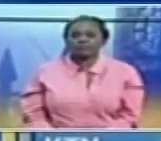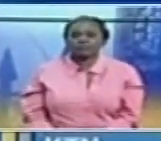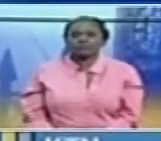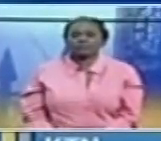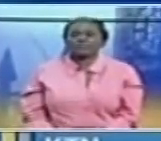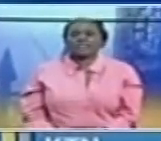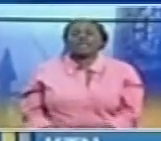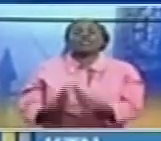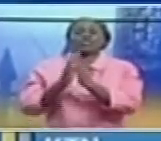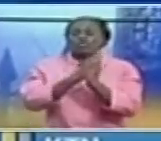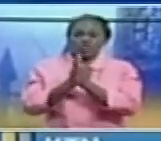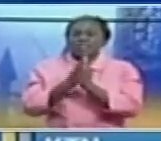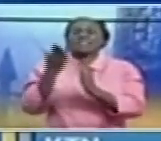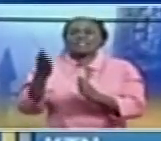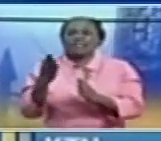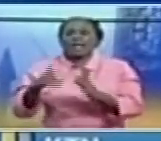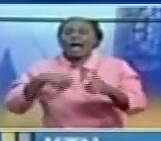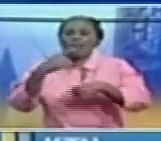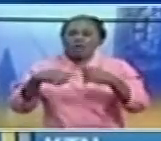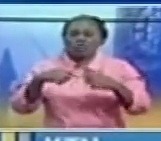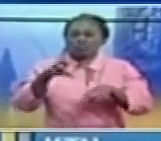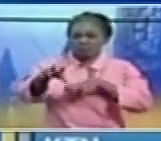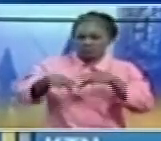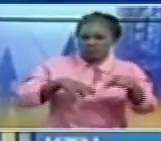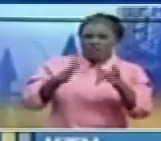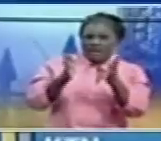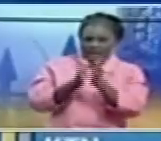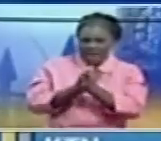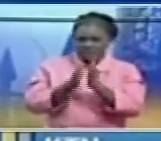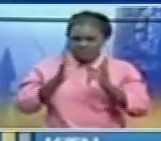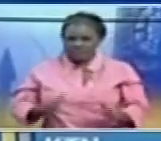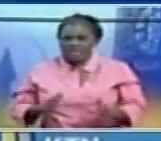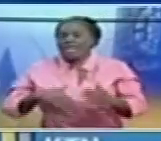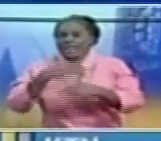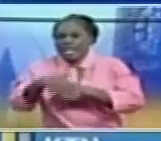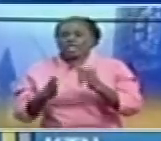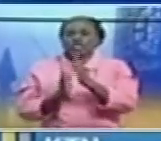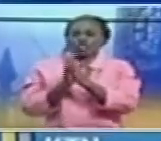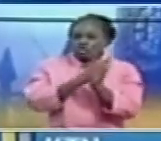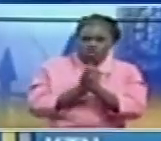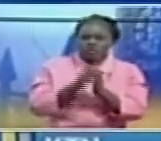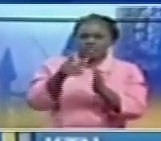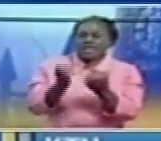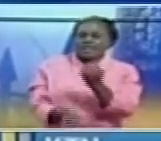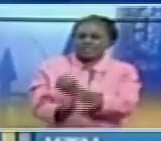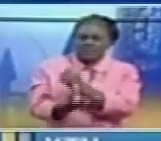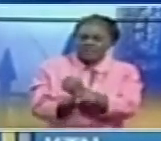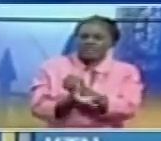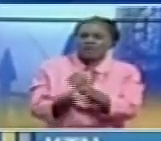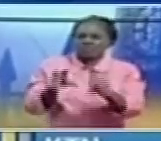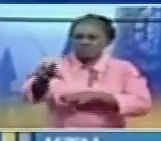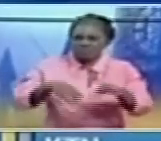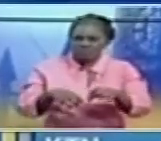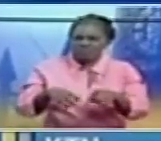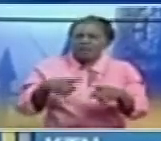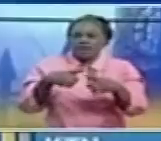Now, several stories have been told about wildlife marvels. The next story is one such story that defies wildlife norm. It is